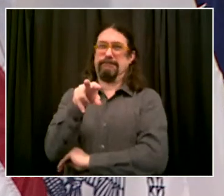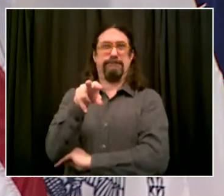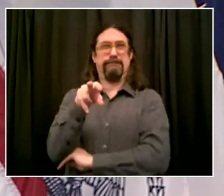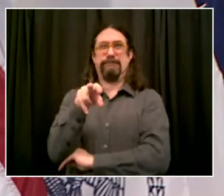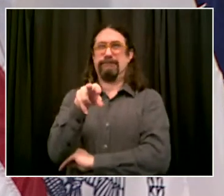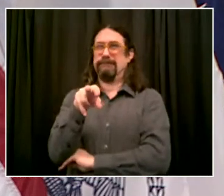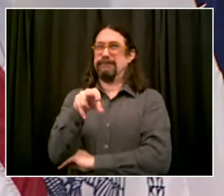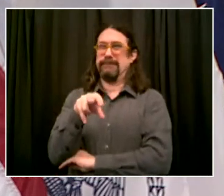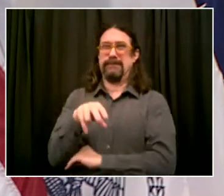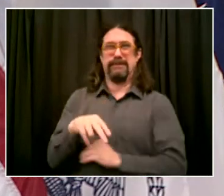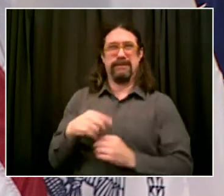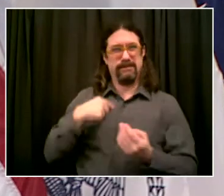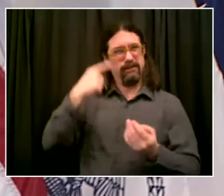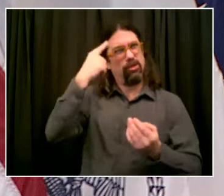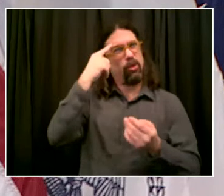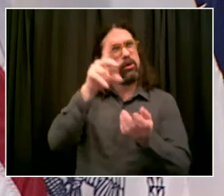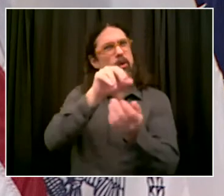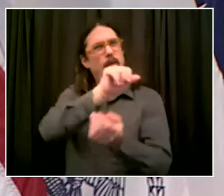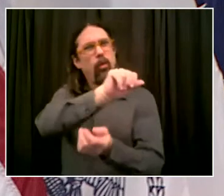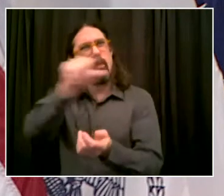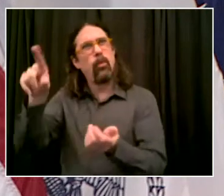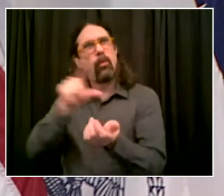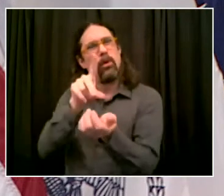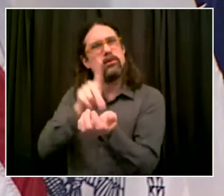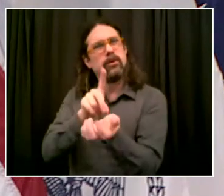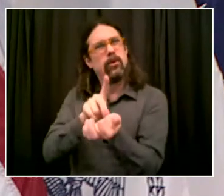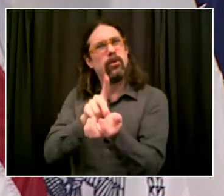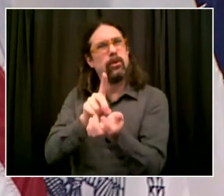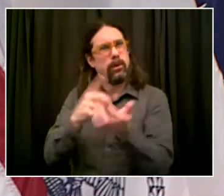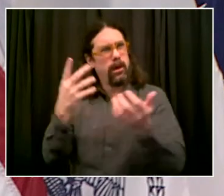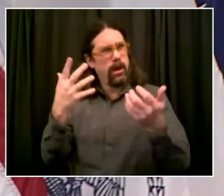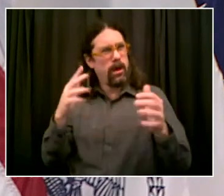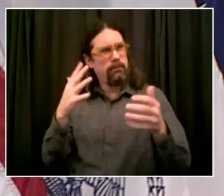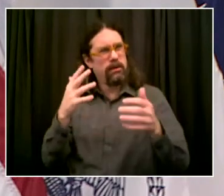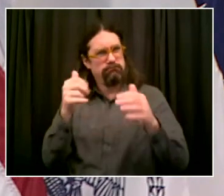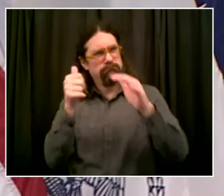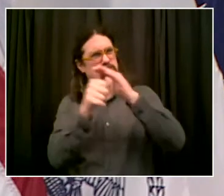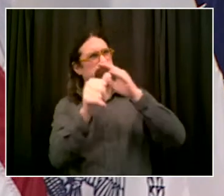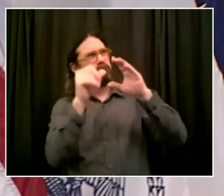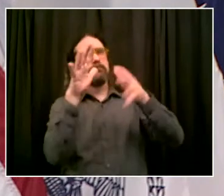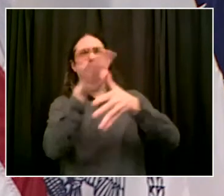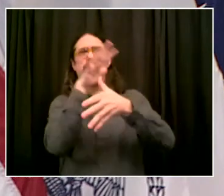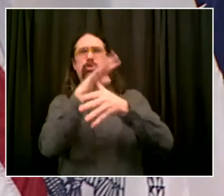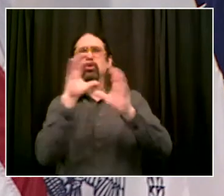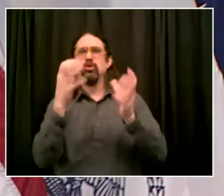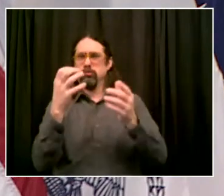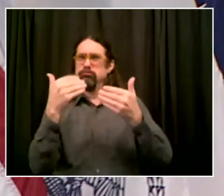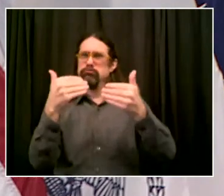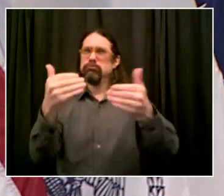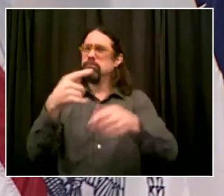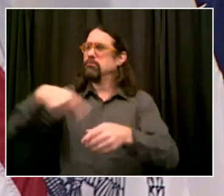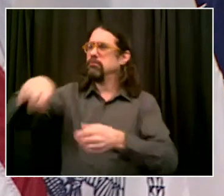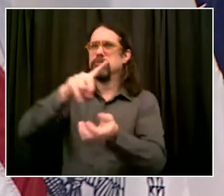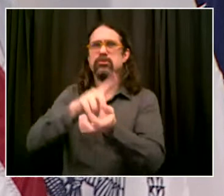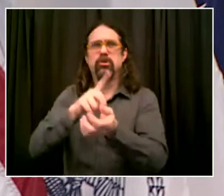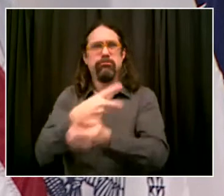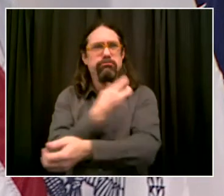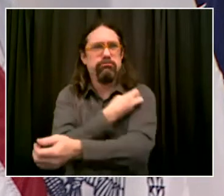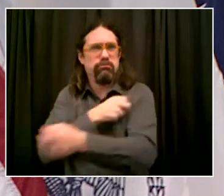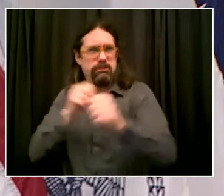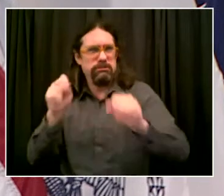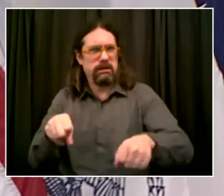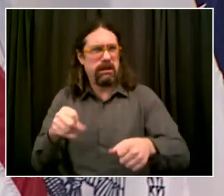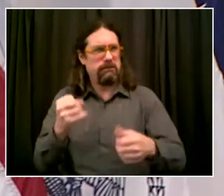vaccination. Let me go back to Dr. Varma. You're absolutely right that folks who are seeing patients or